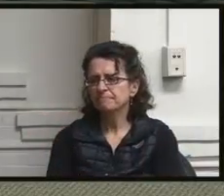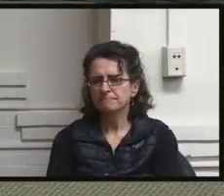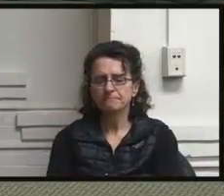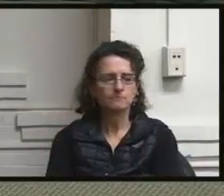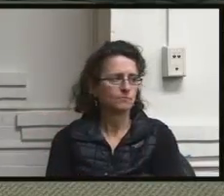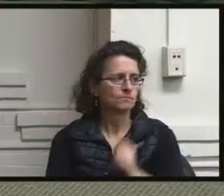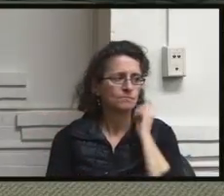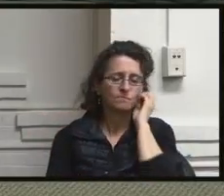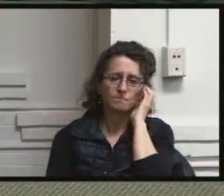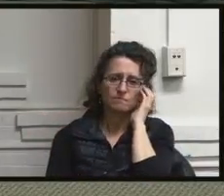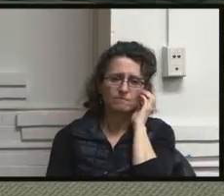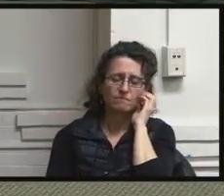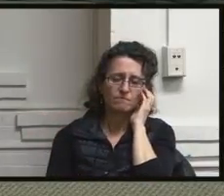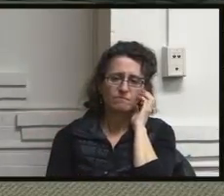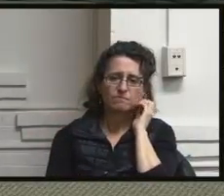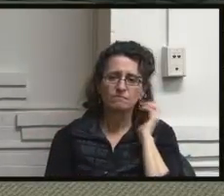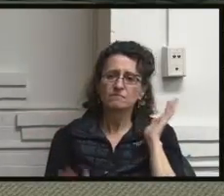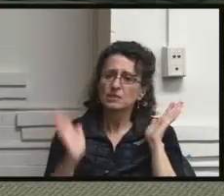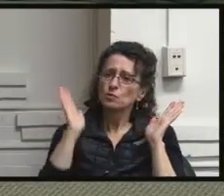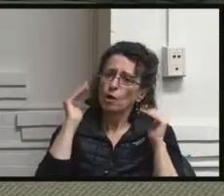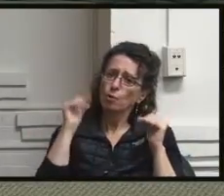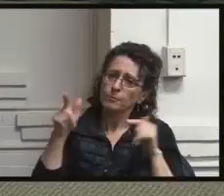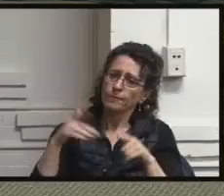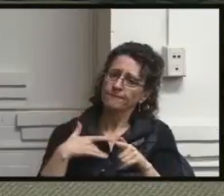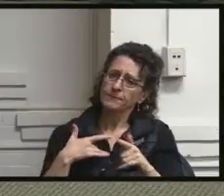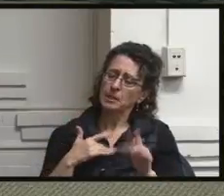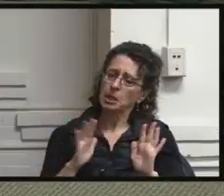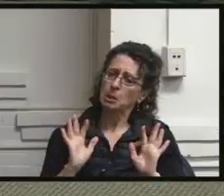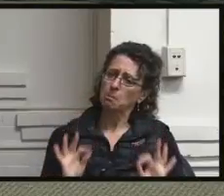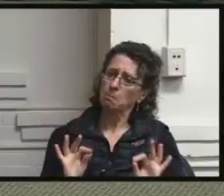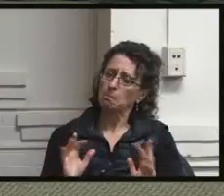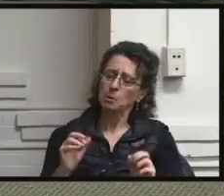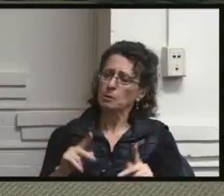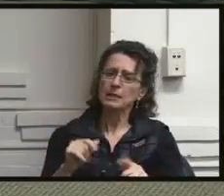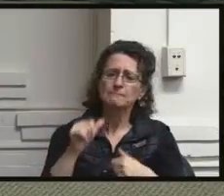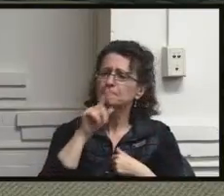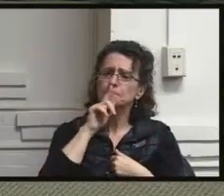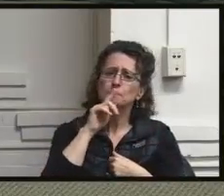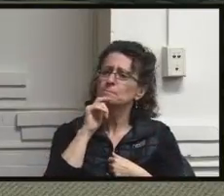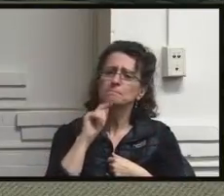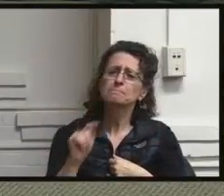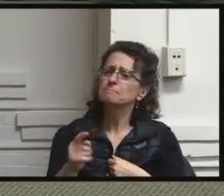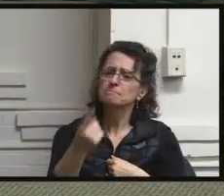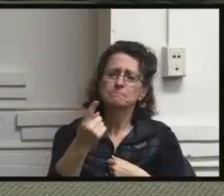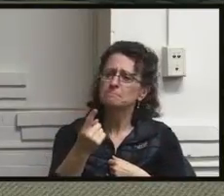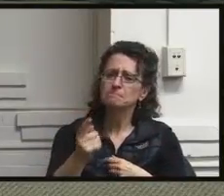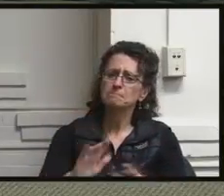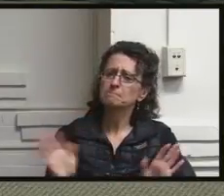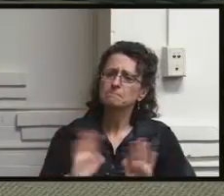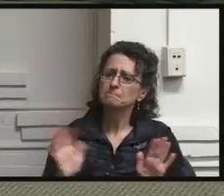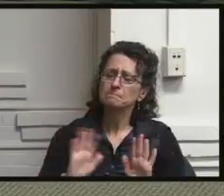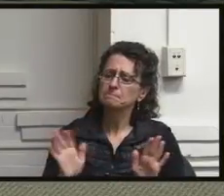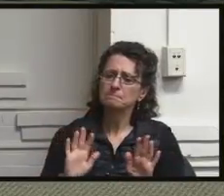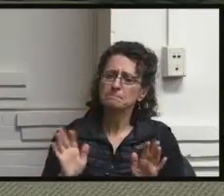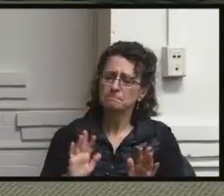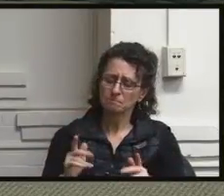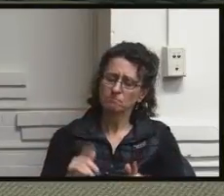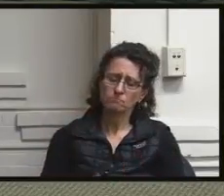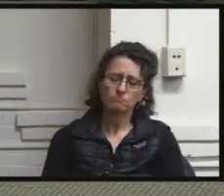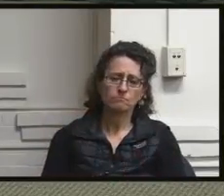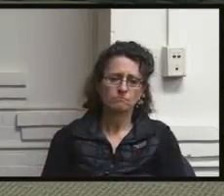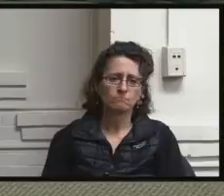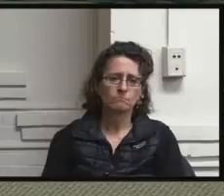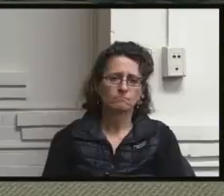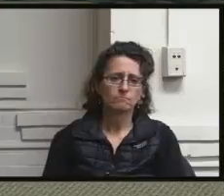hoping that lands as our truth. It is not meant in any way, shape, or form to disrespect the work that's